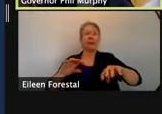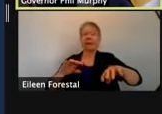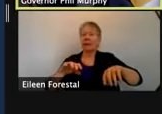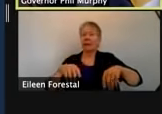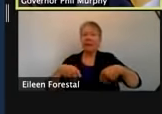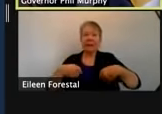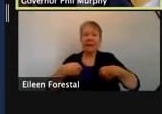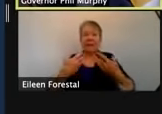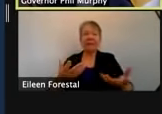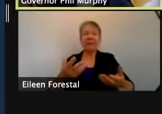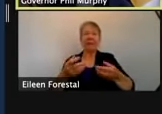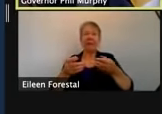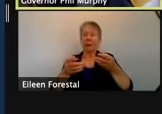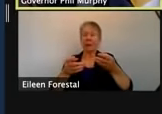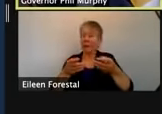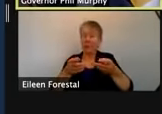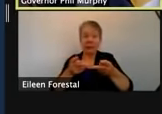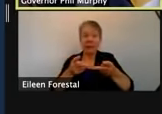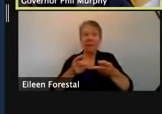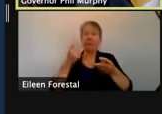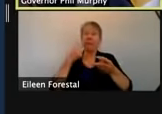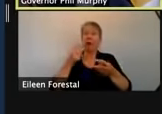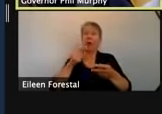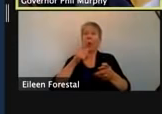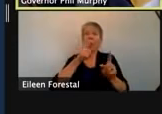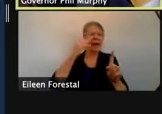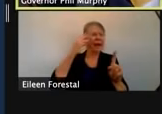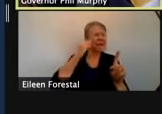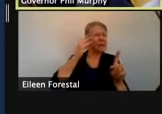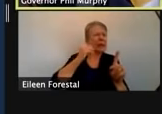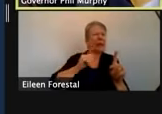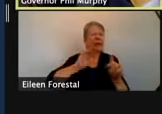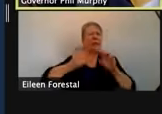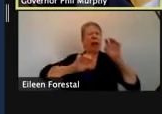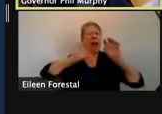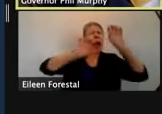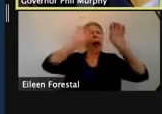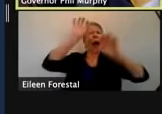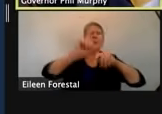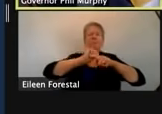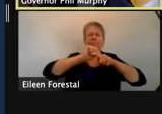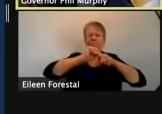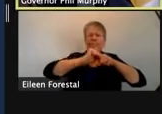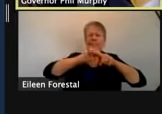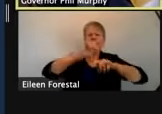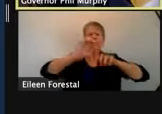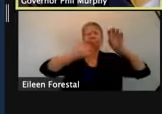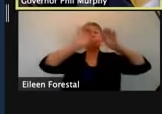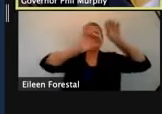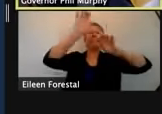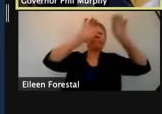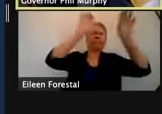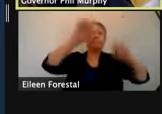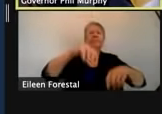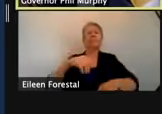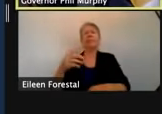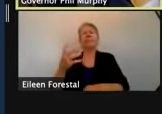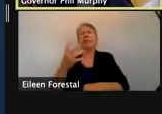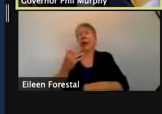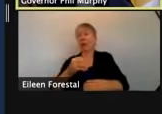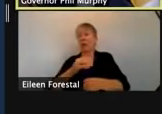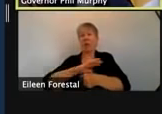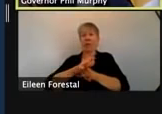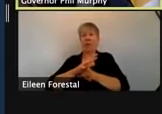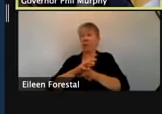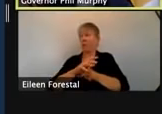train, and enjoy climbing alongside one another. When the pandemic required Lucas to temporarily close the doors,